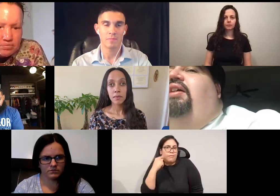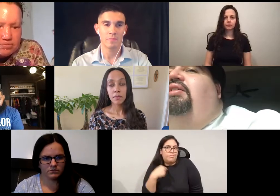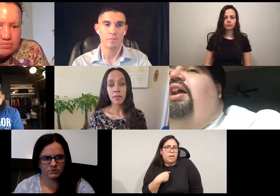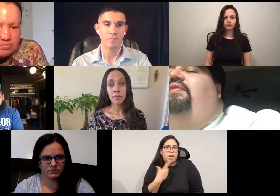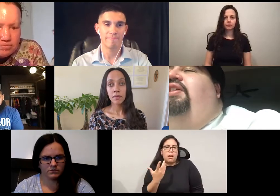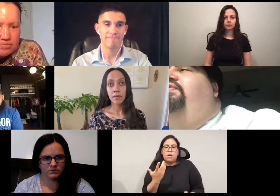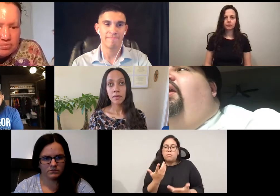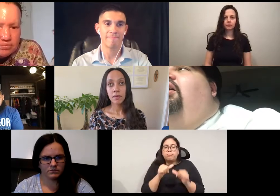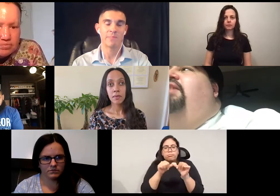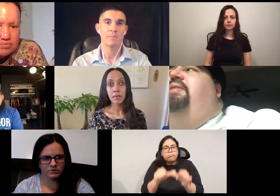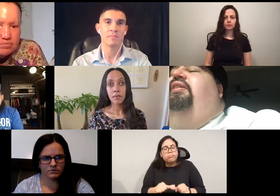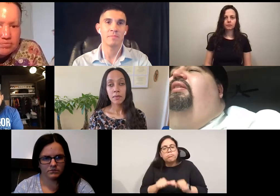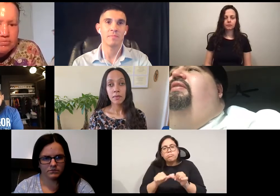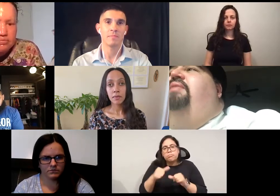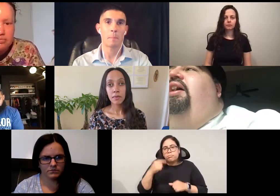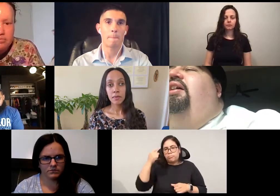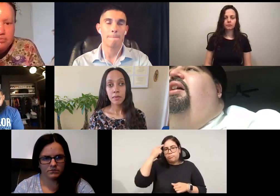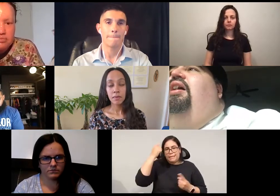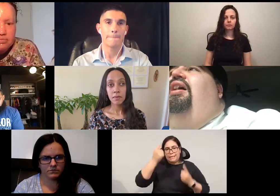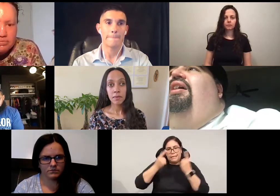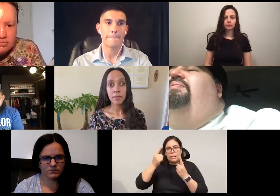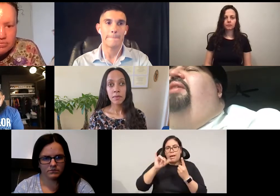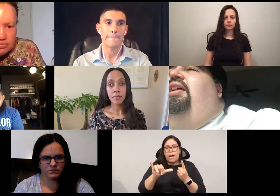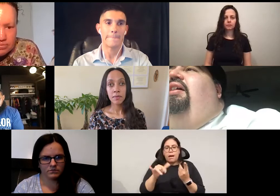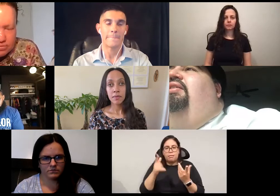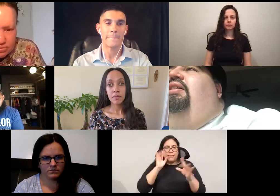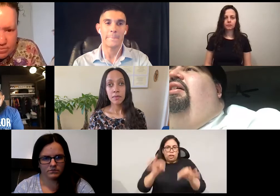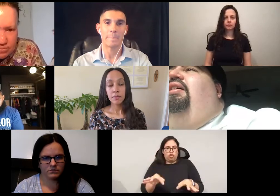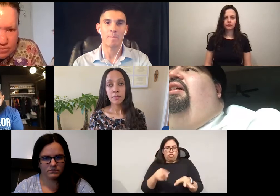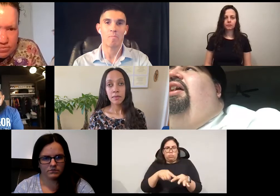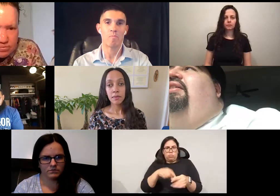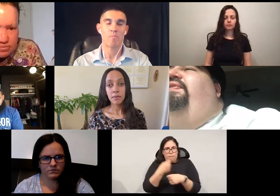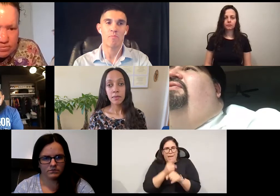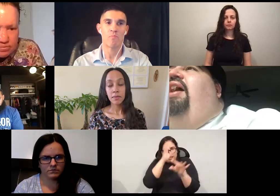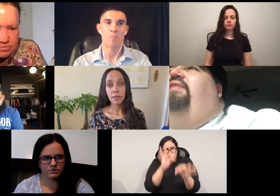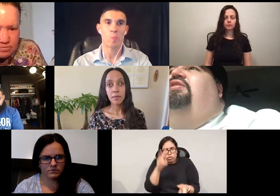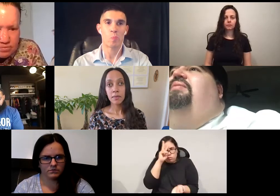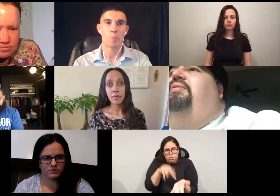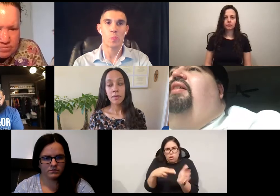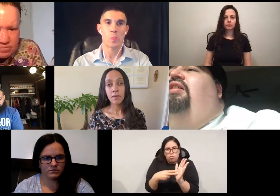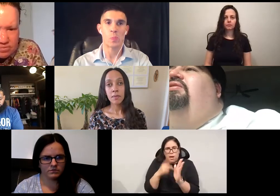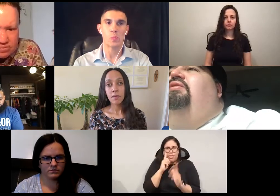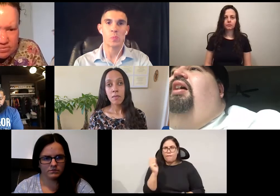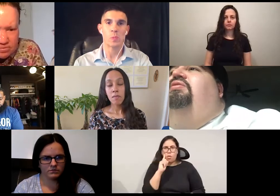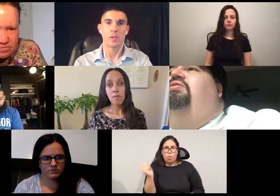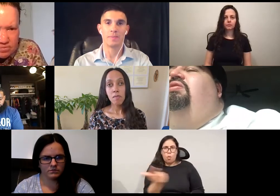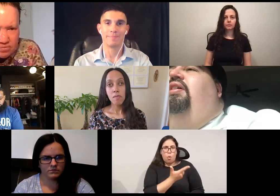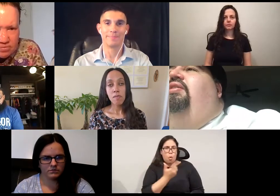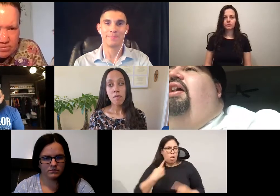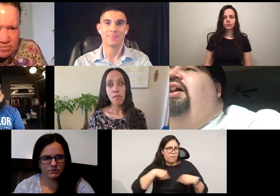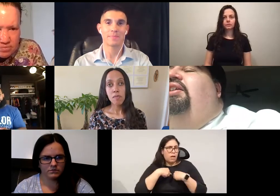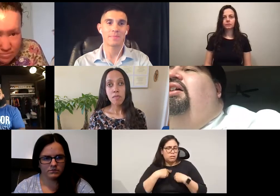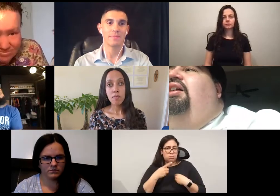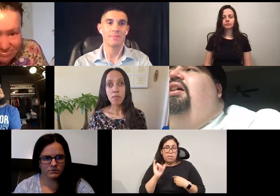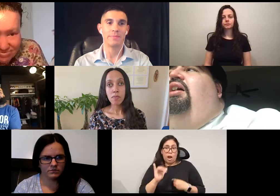decision I think a lot of, if not all of our panelists have made. But it is something we have to remember is our own conscious